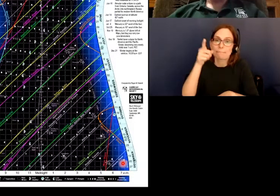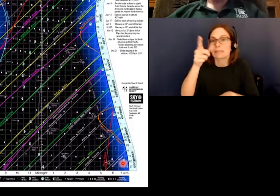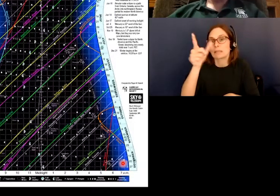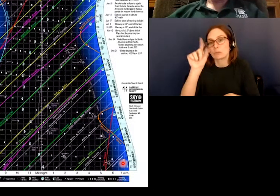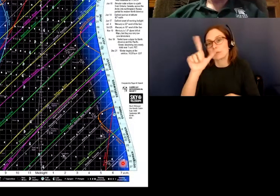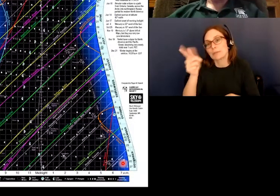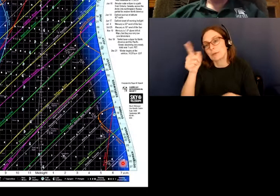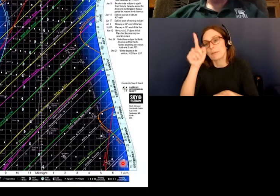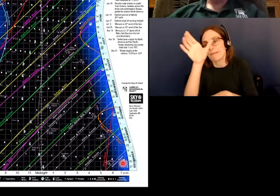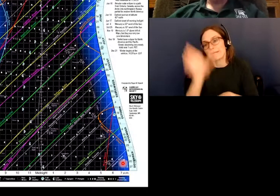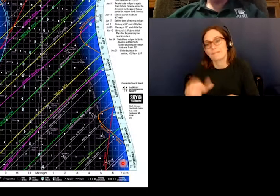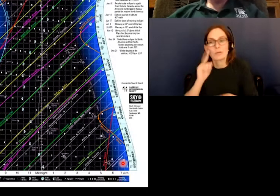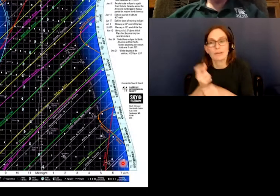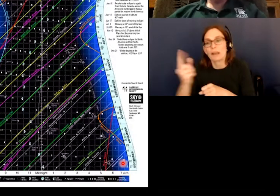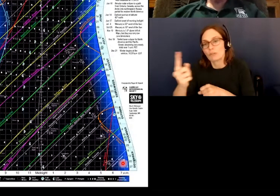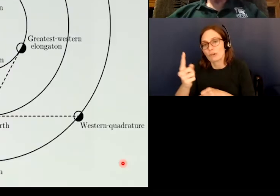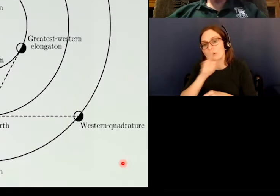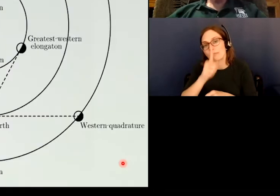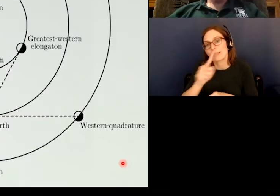in December of 2020.